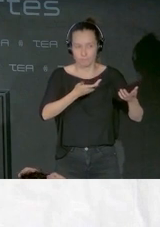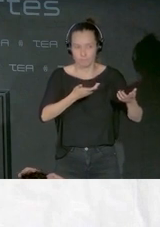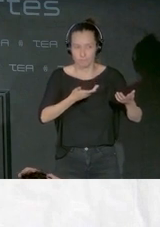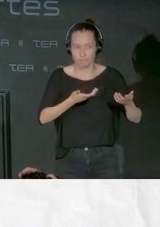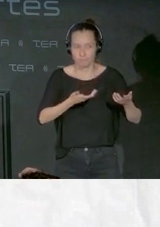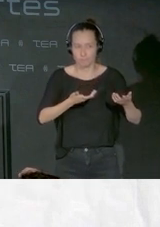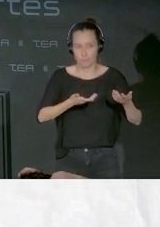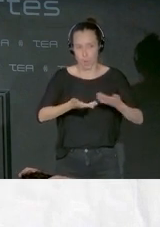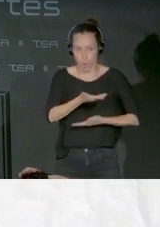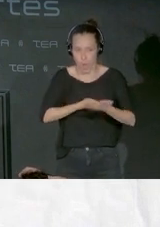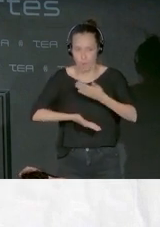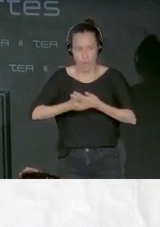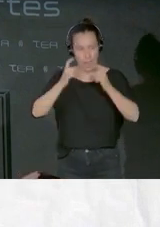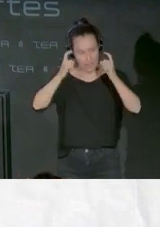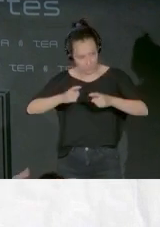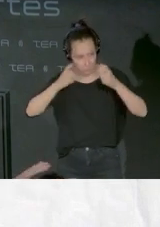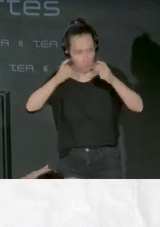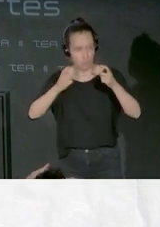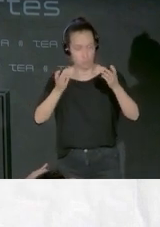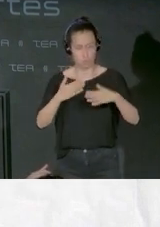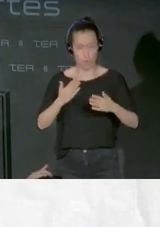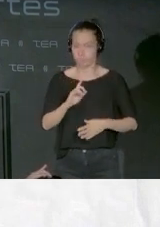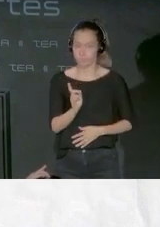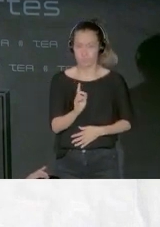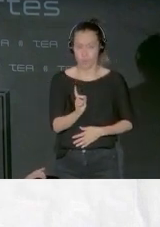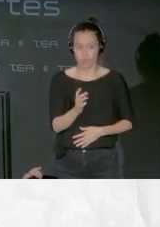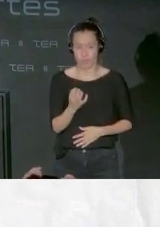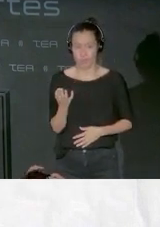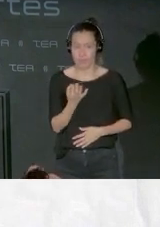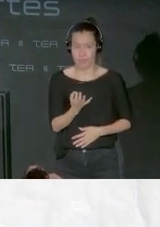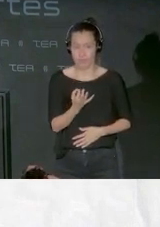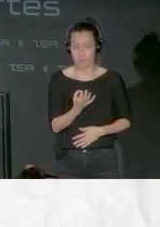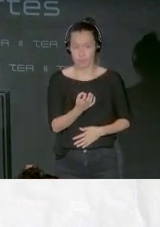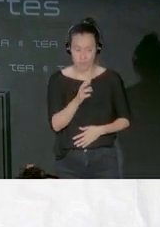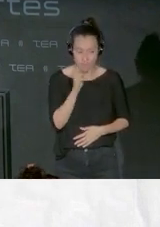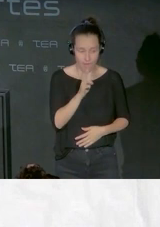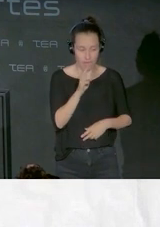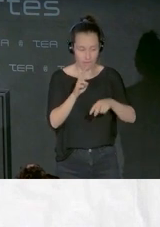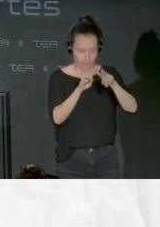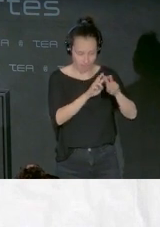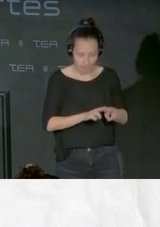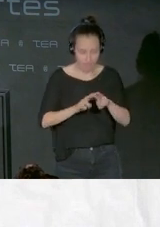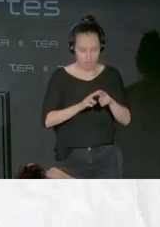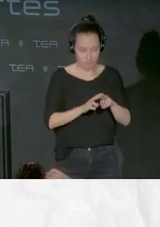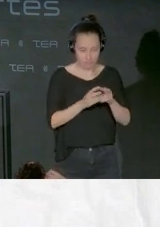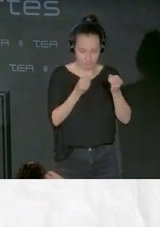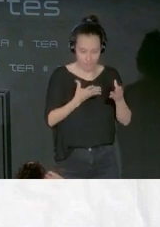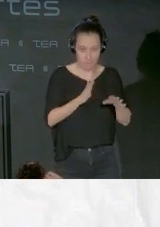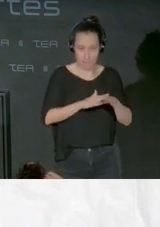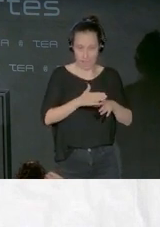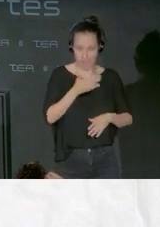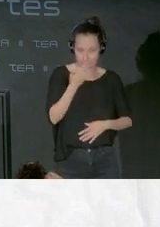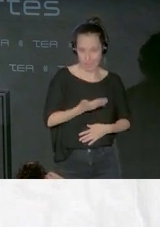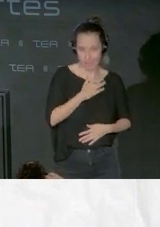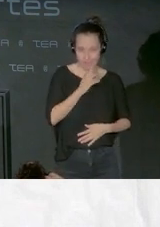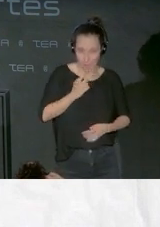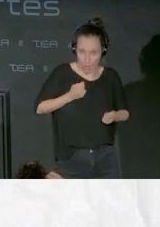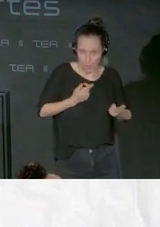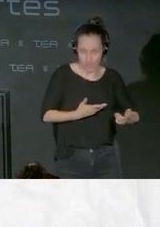provision to become relevant. So in terms of engaging, that could be as simple as more placements, guest lecturing. You know,